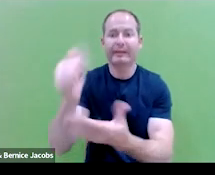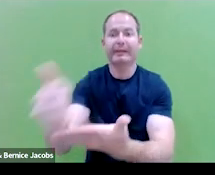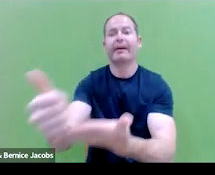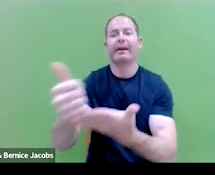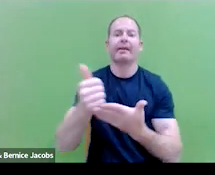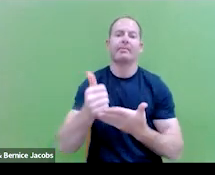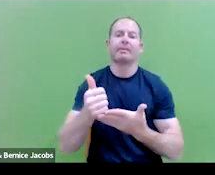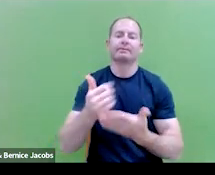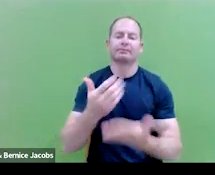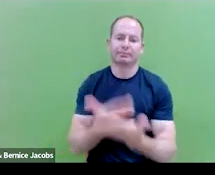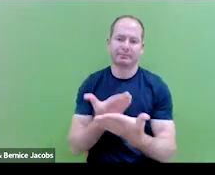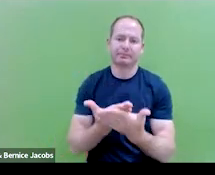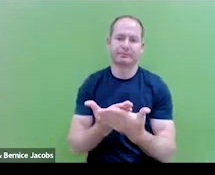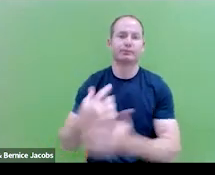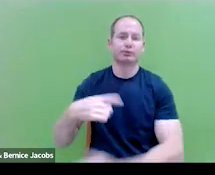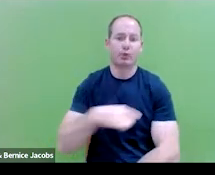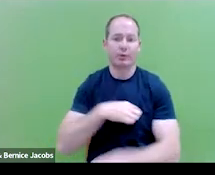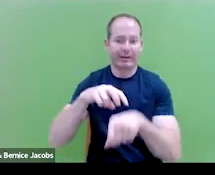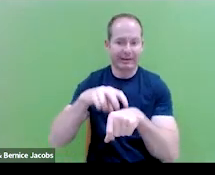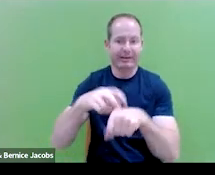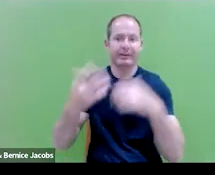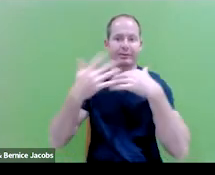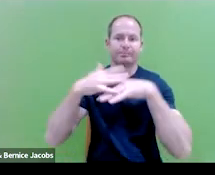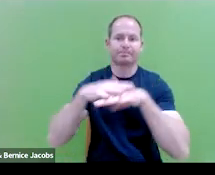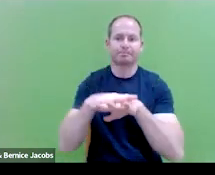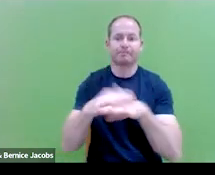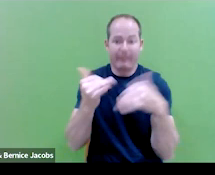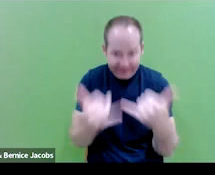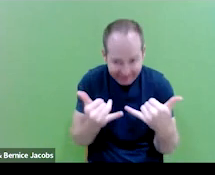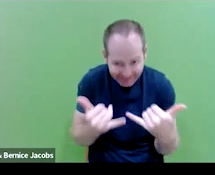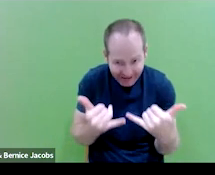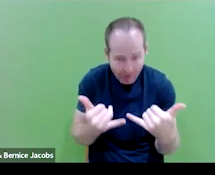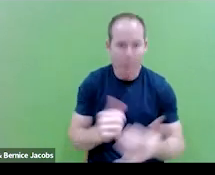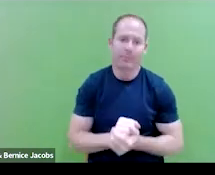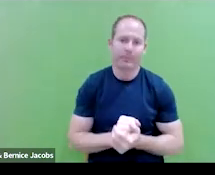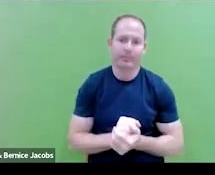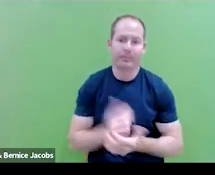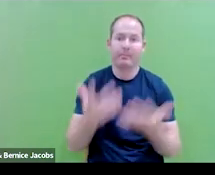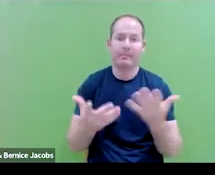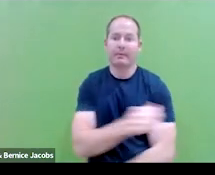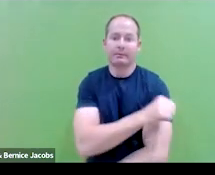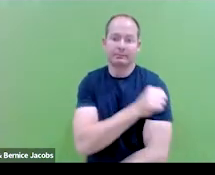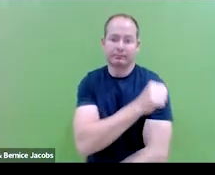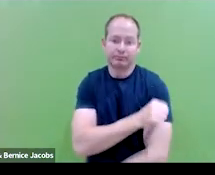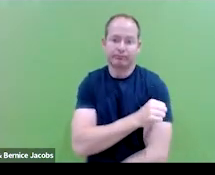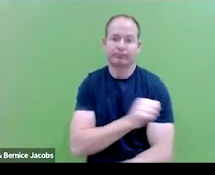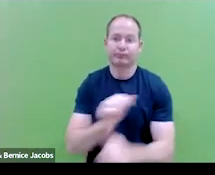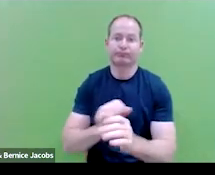do integrate that, because with the increase in medical conditions,